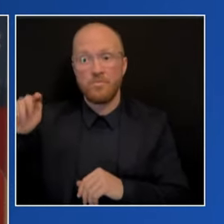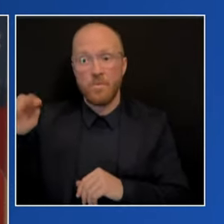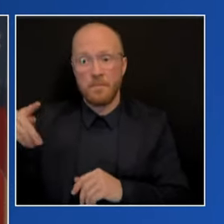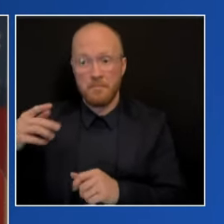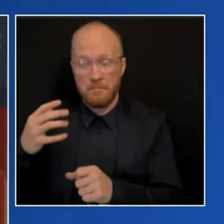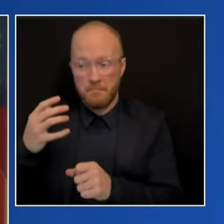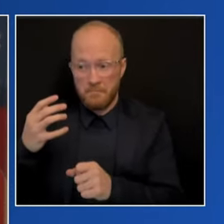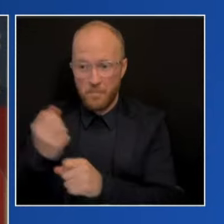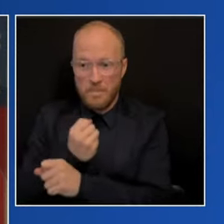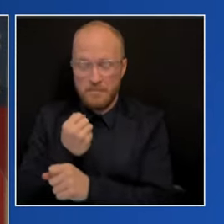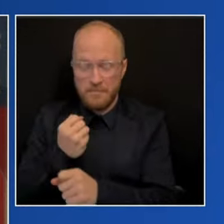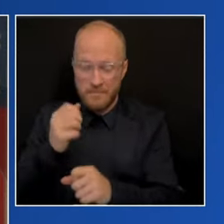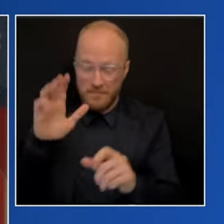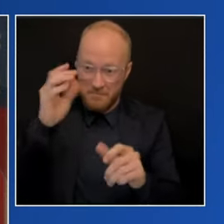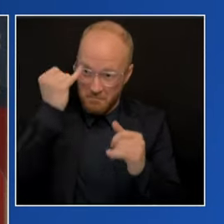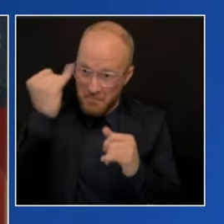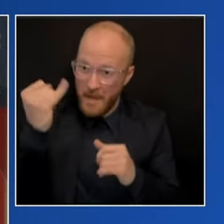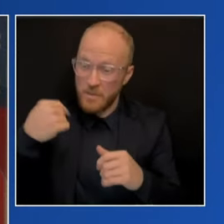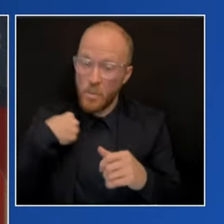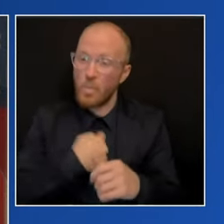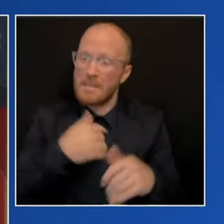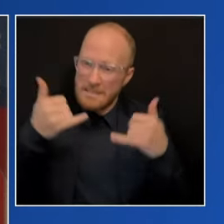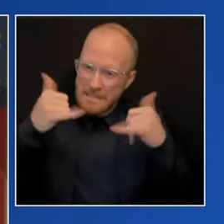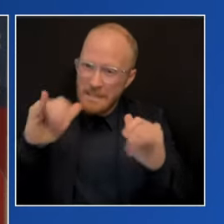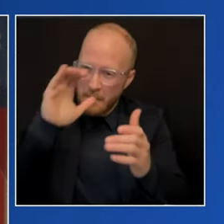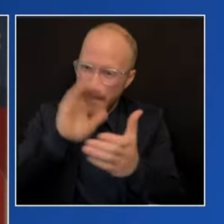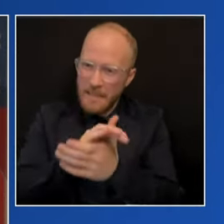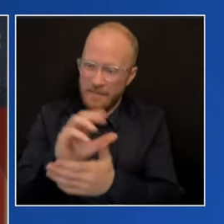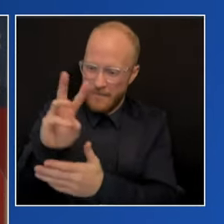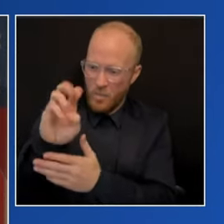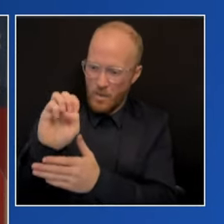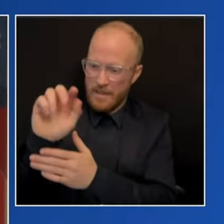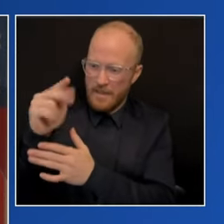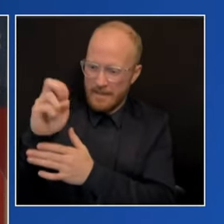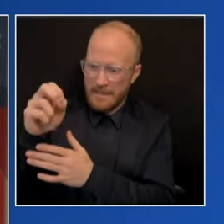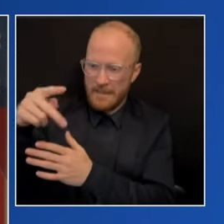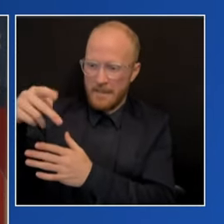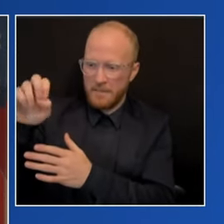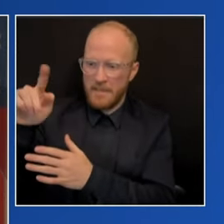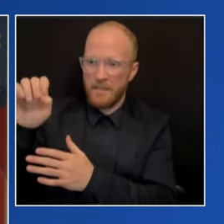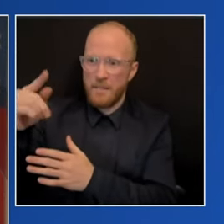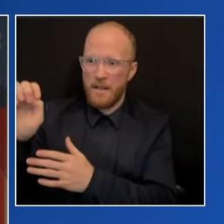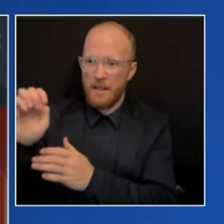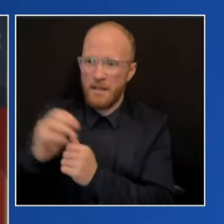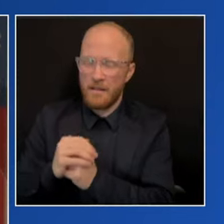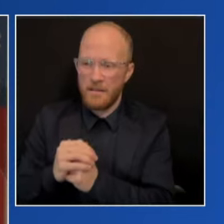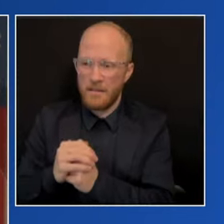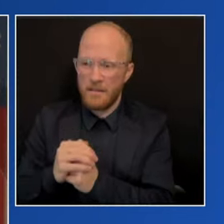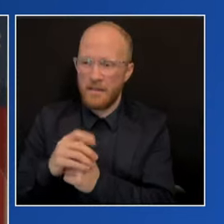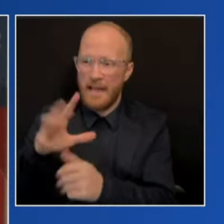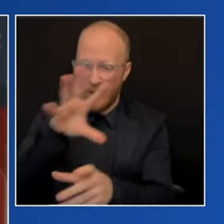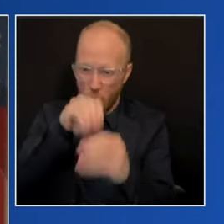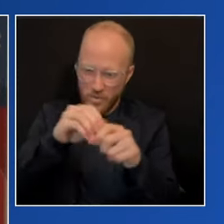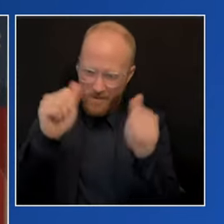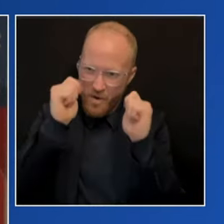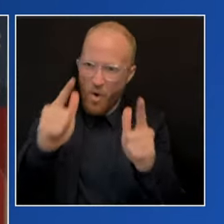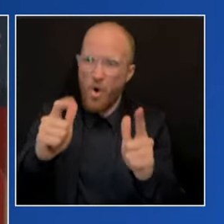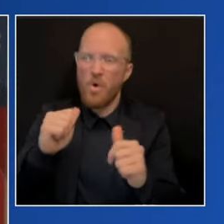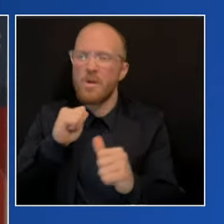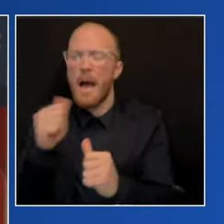We still believe in we the people. And that includes all of us, not some of us. Let me close with